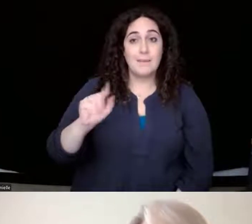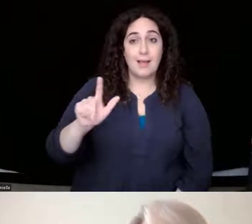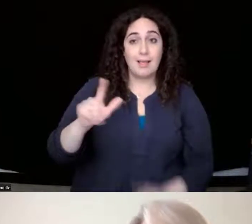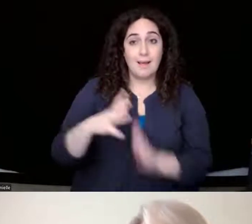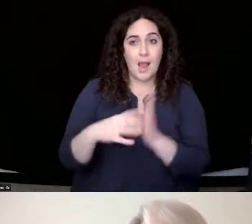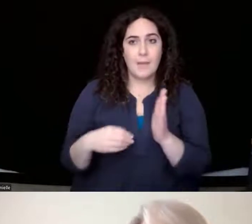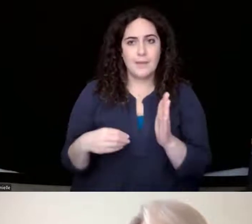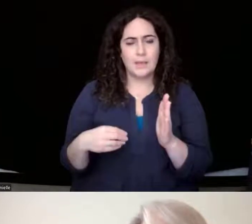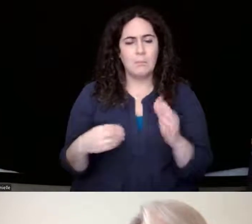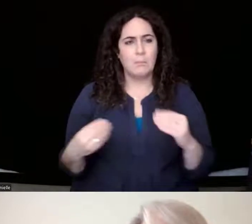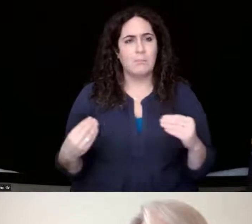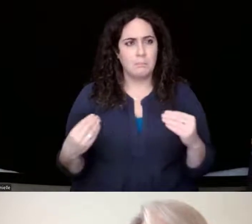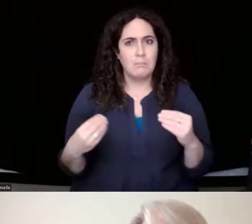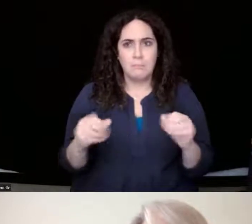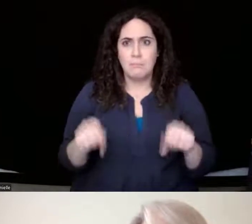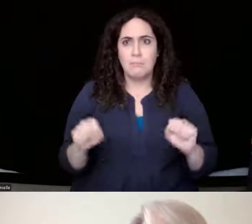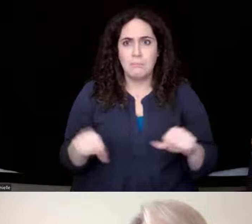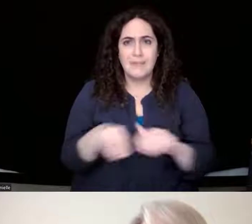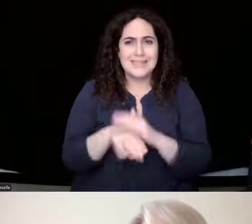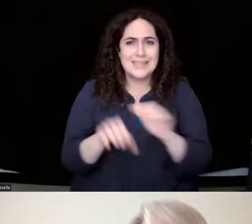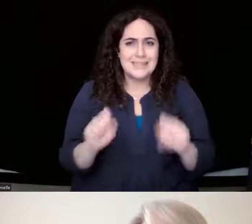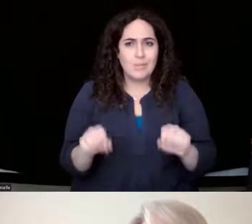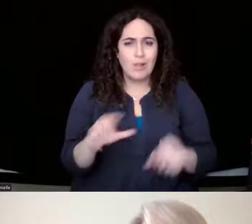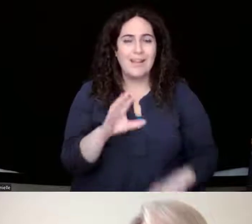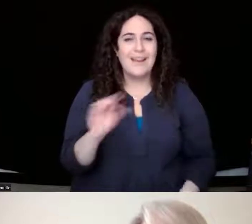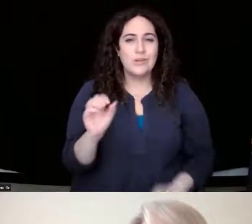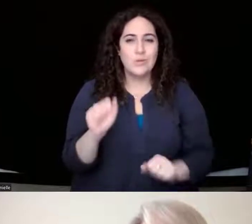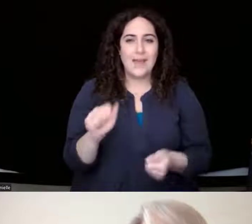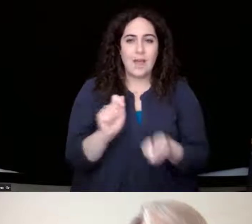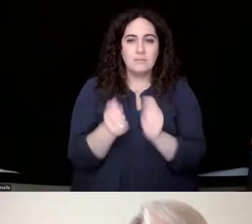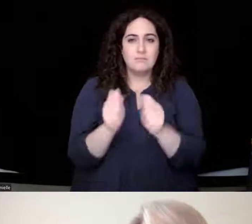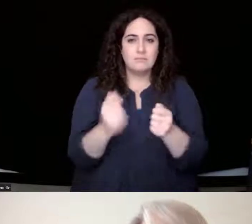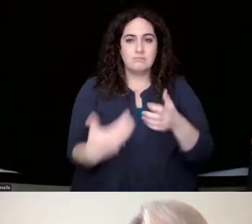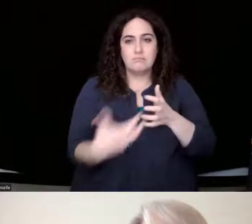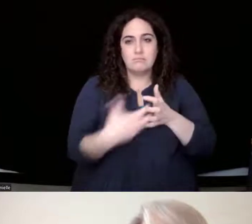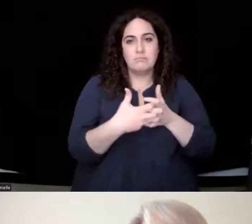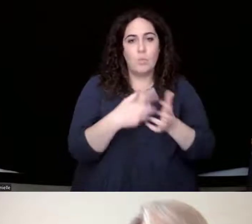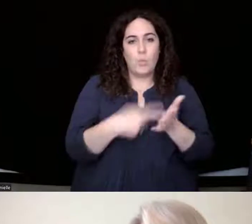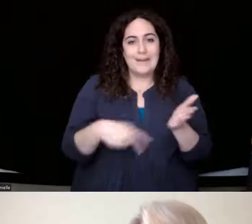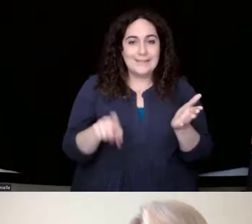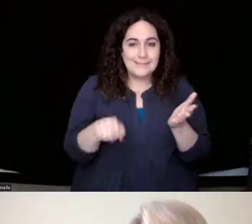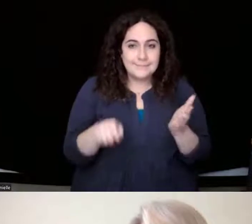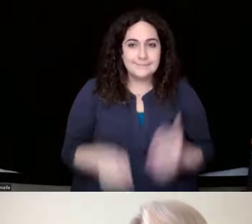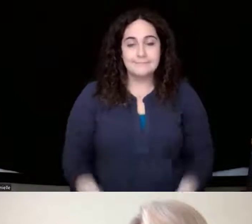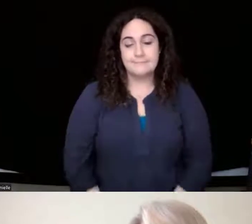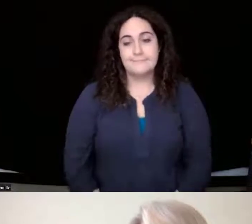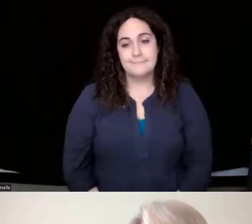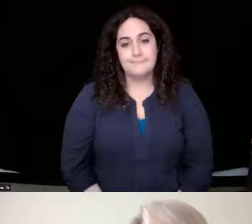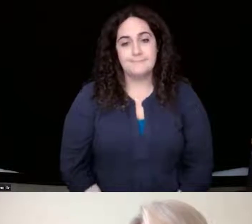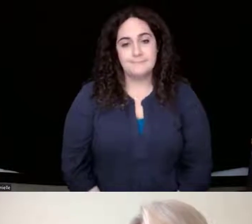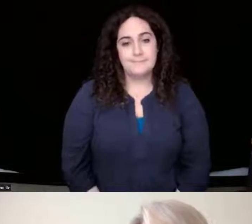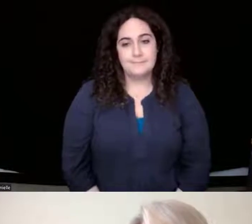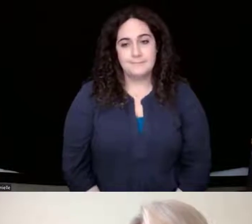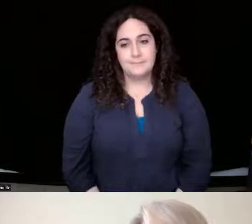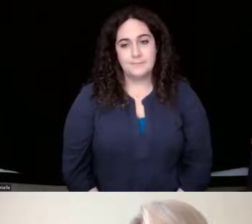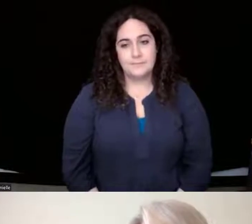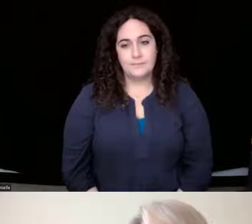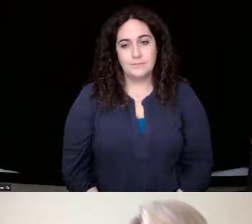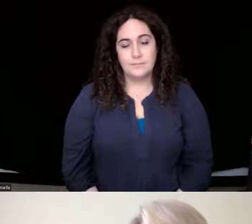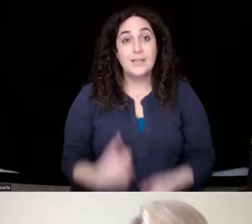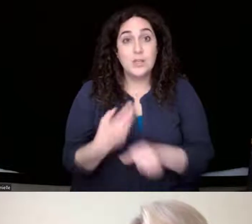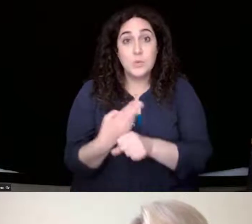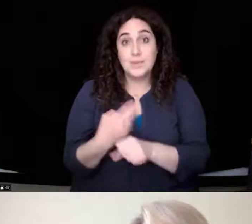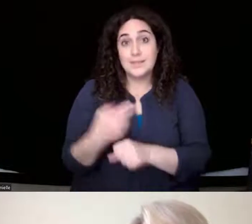accessible. And it's also a lot more customizable for individual people's needs. It's based on HTML